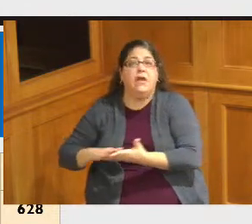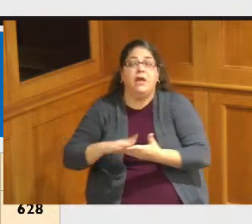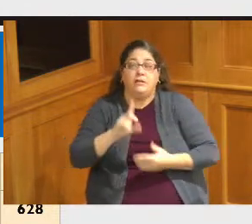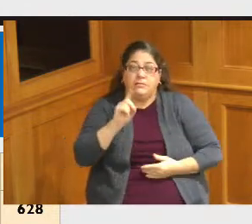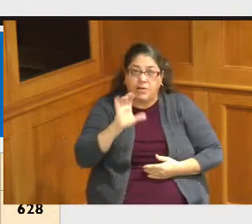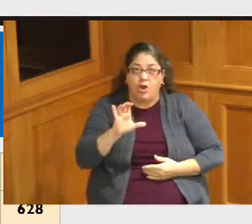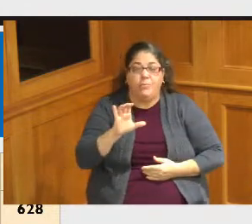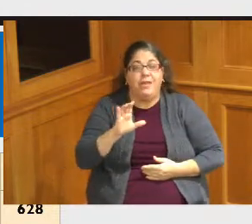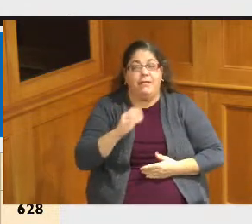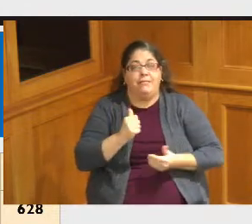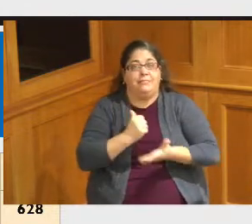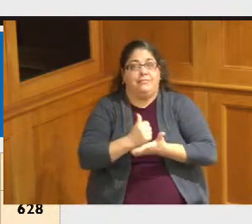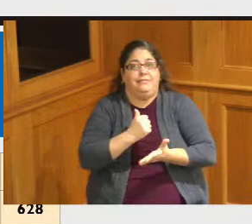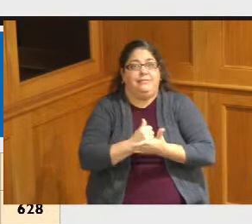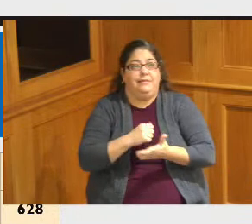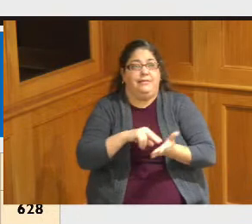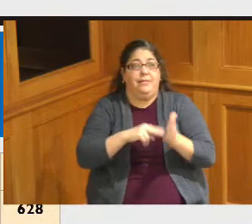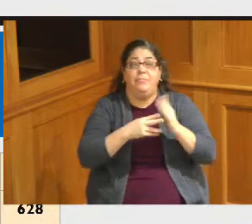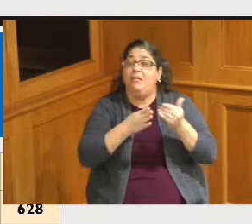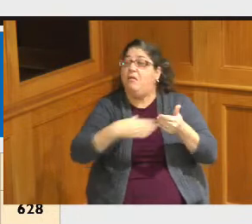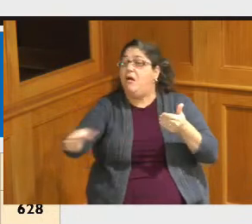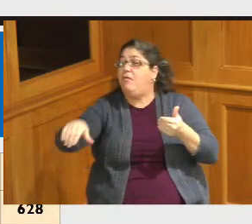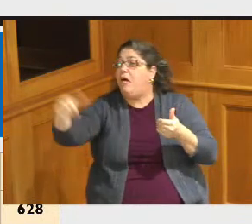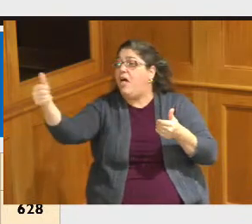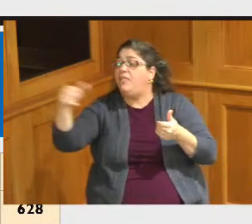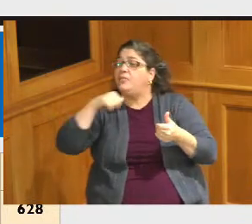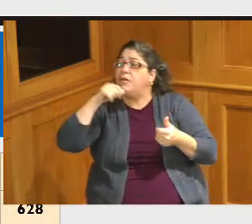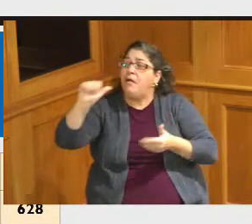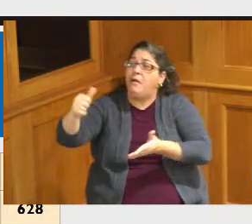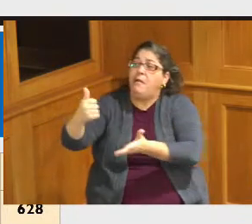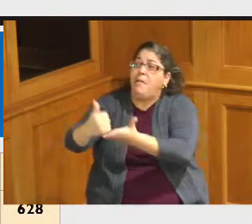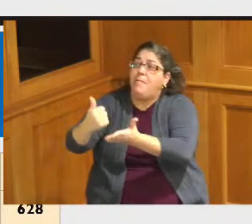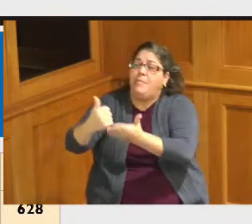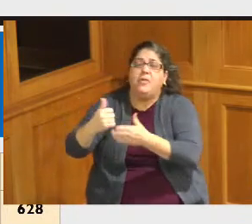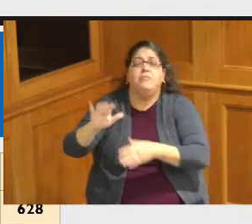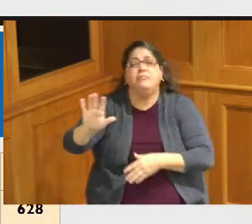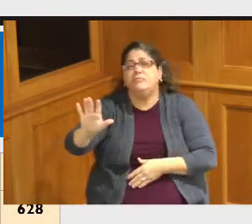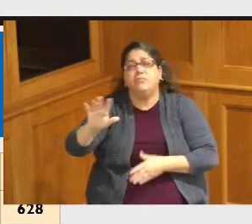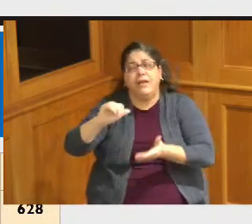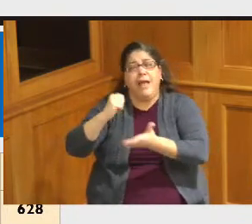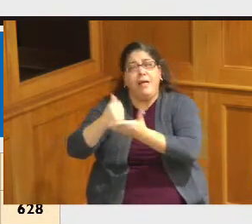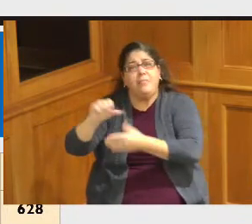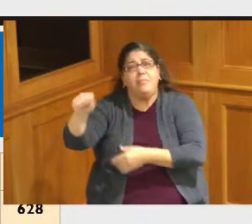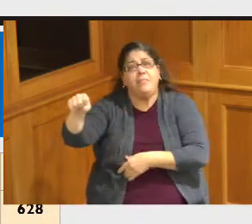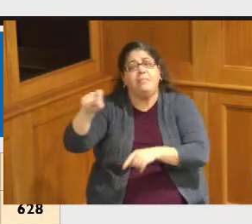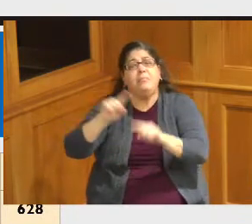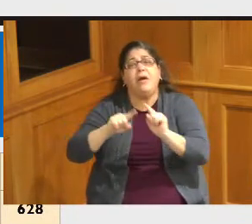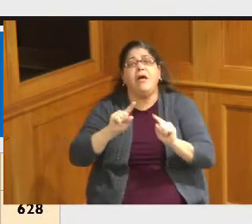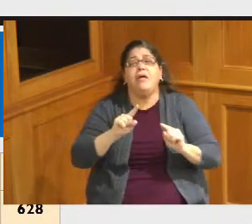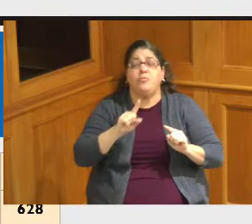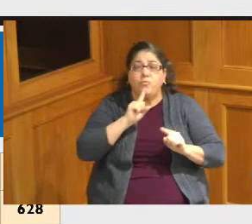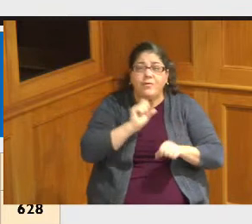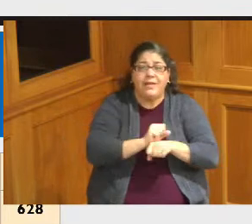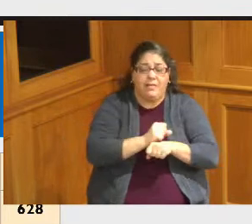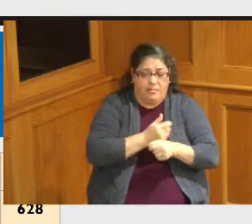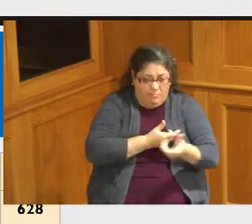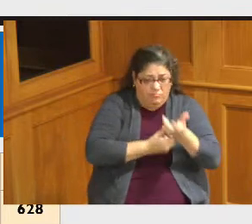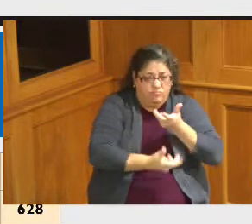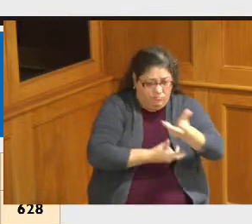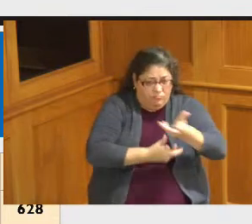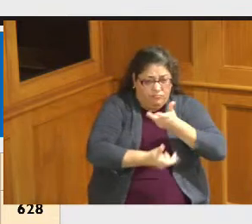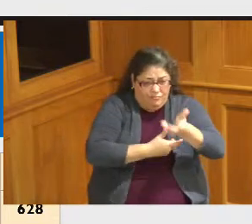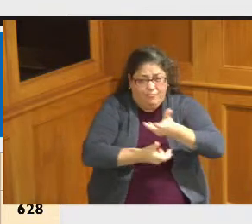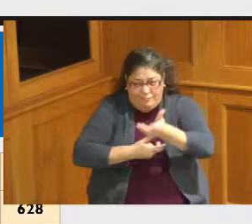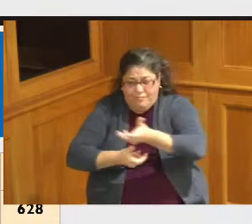saying not to say that a lot of those other businesses we didn't help, but those ones that we were working with